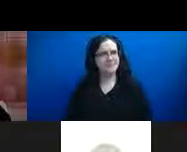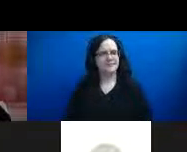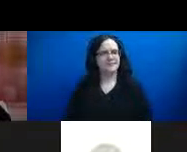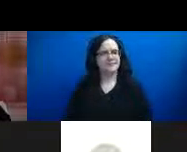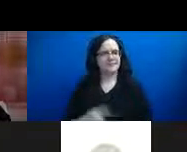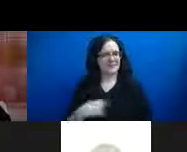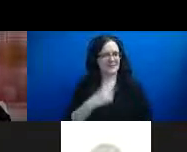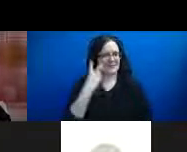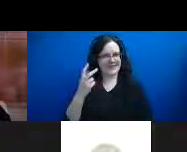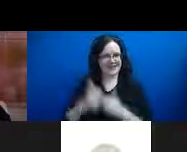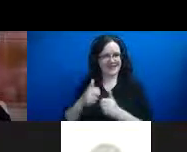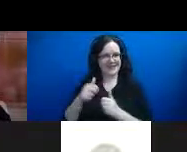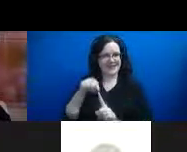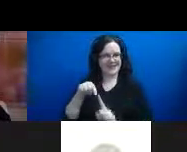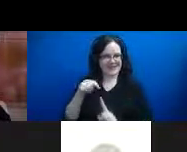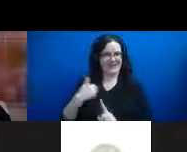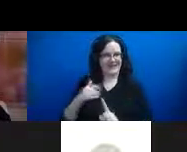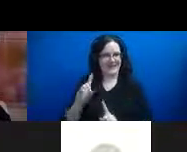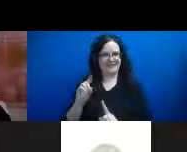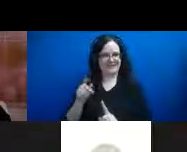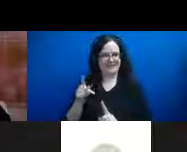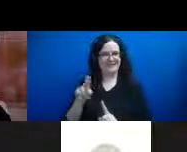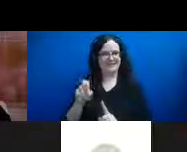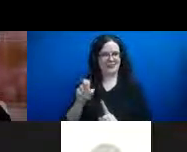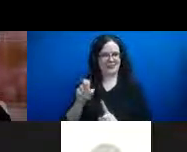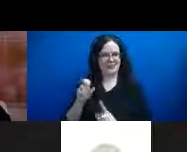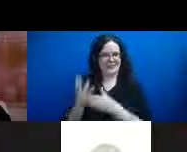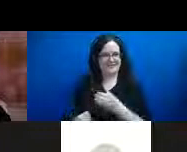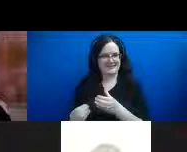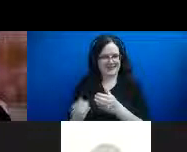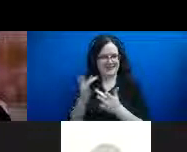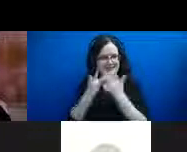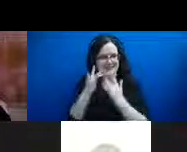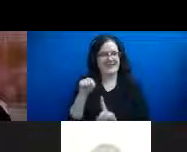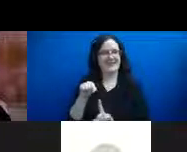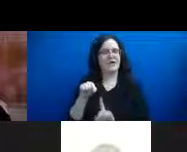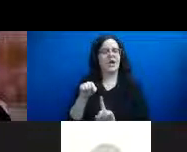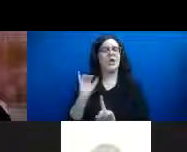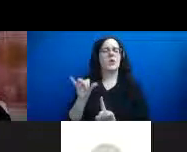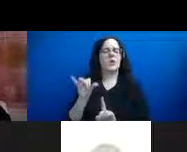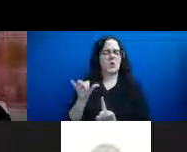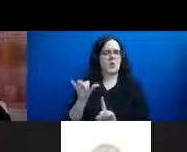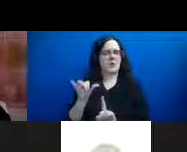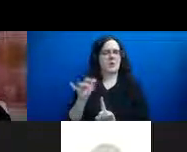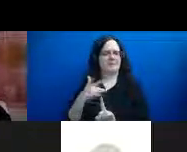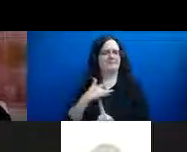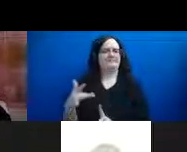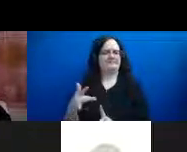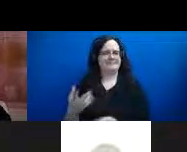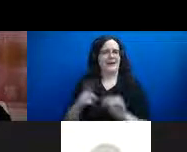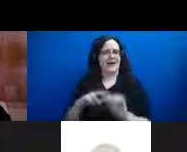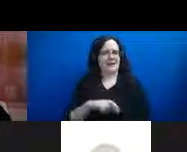issues that have a dopamine deficit state are have high likelihood of having issues with gambling.